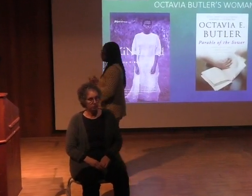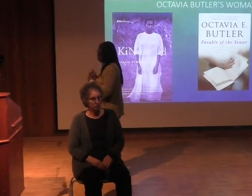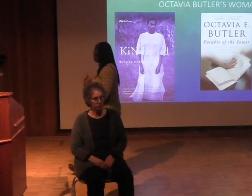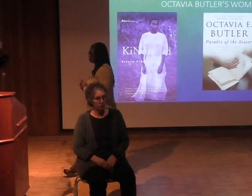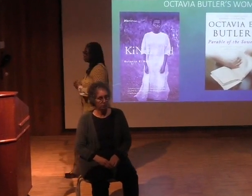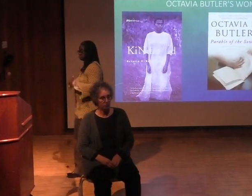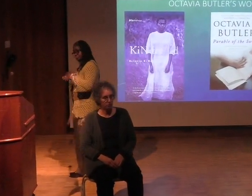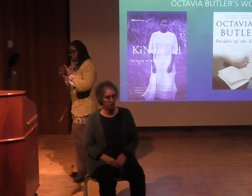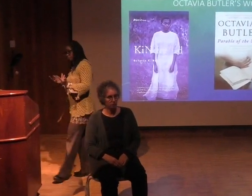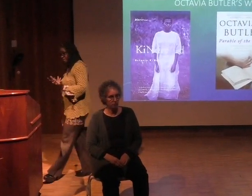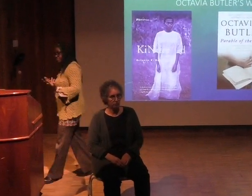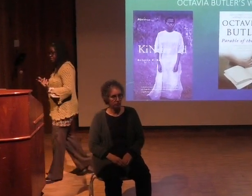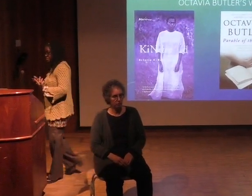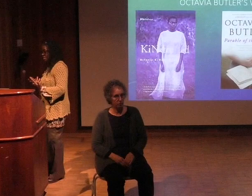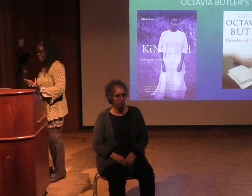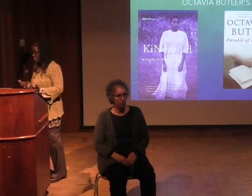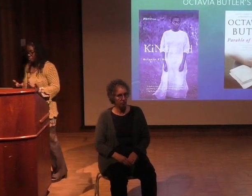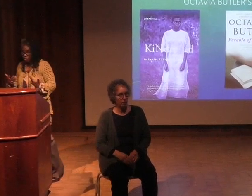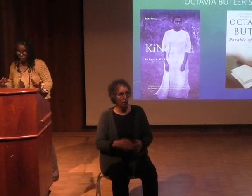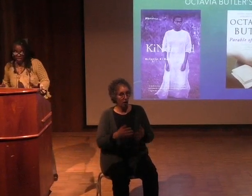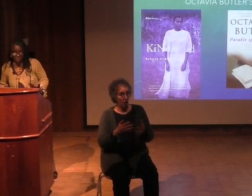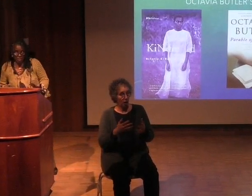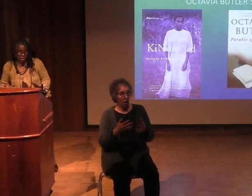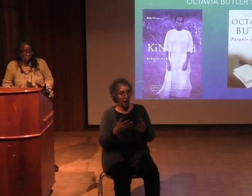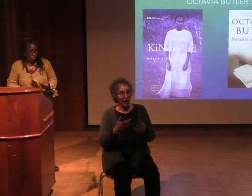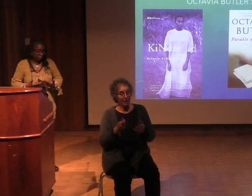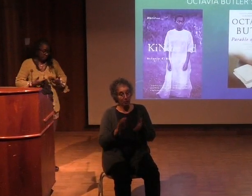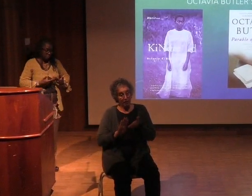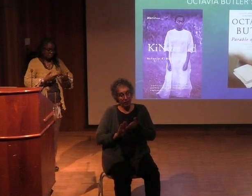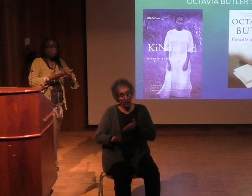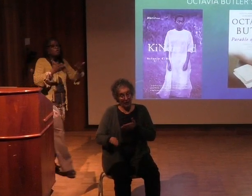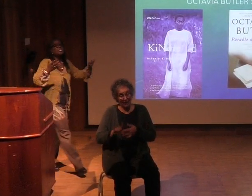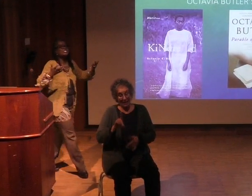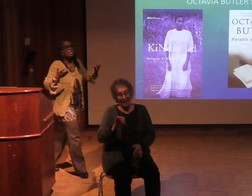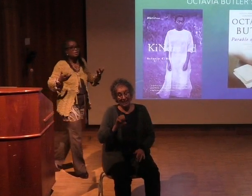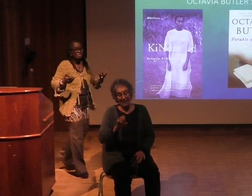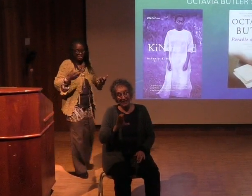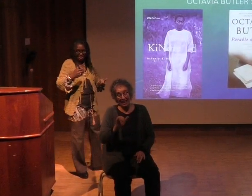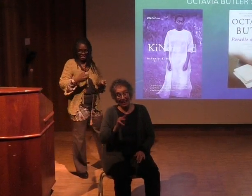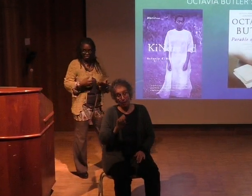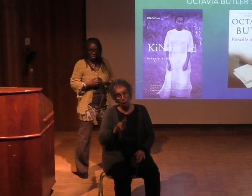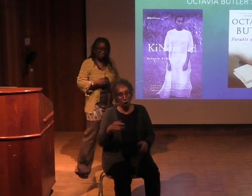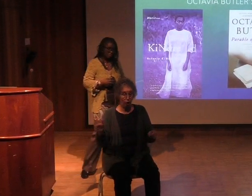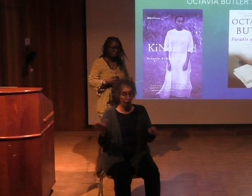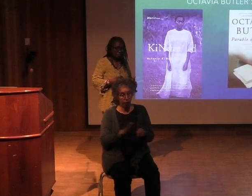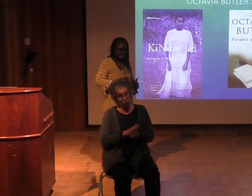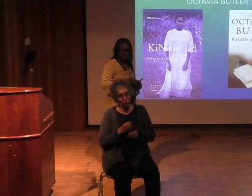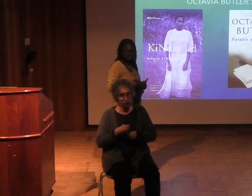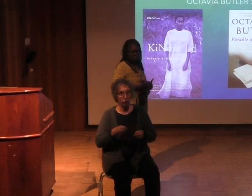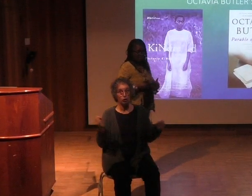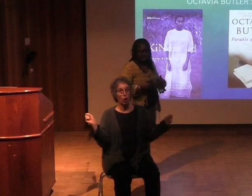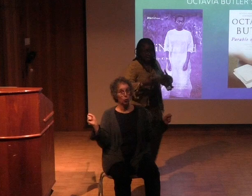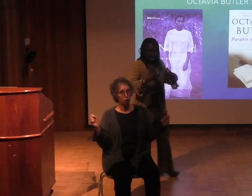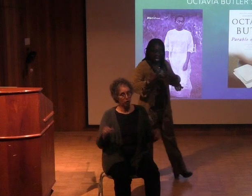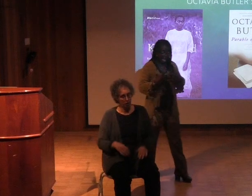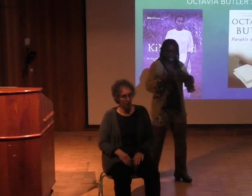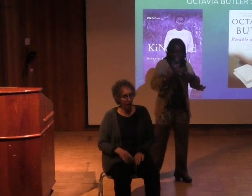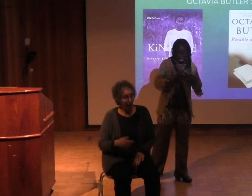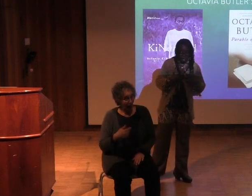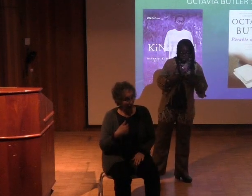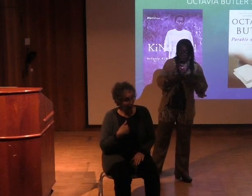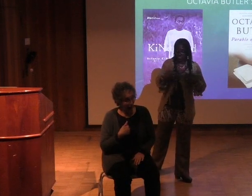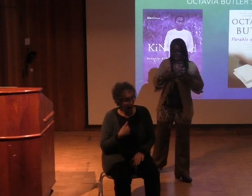I want to, a little bit of a disclaimer, if you will, or full disclosure, we have to prefer that term.